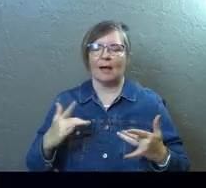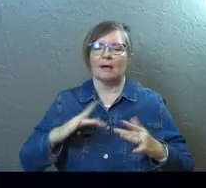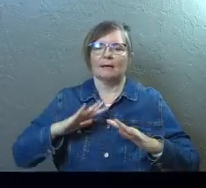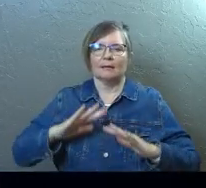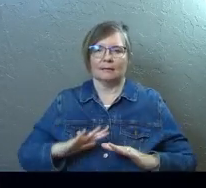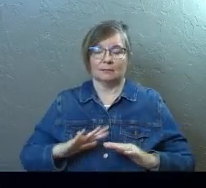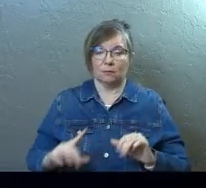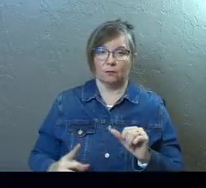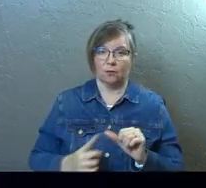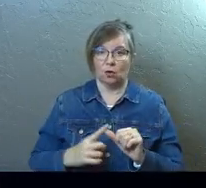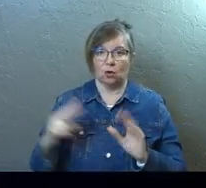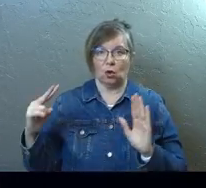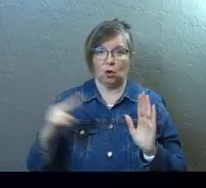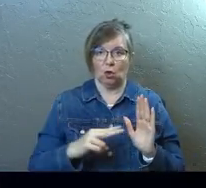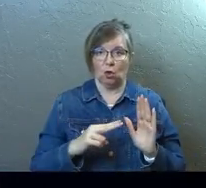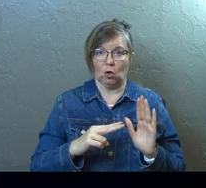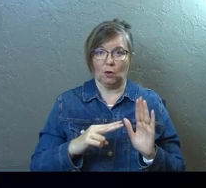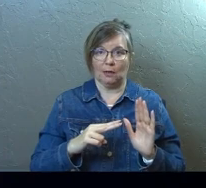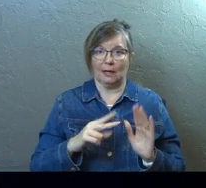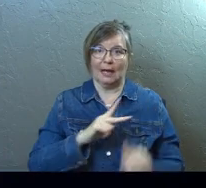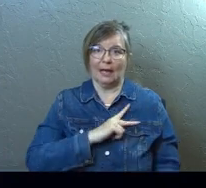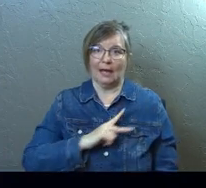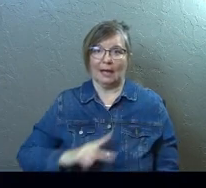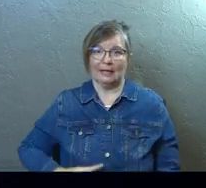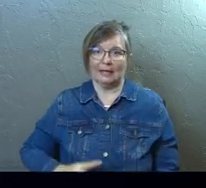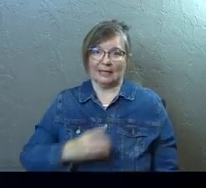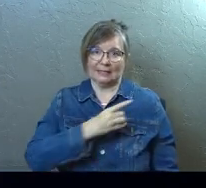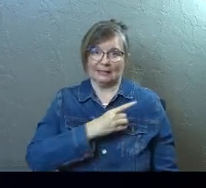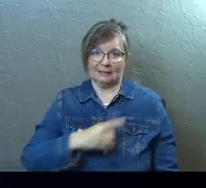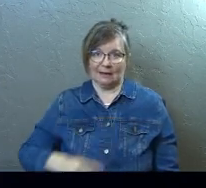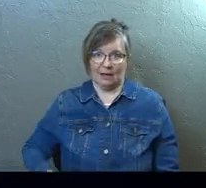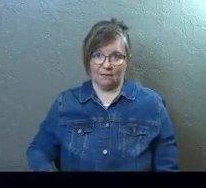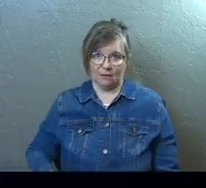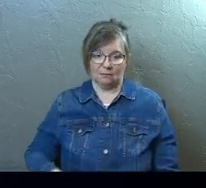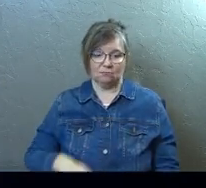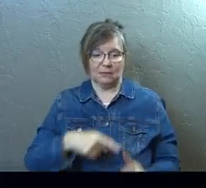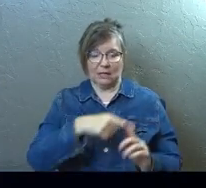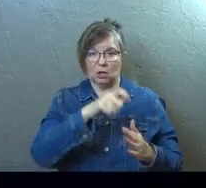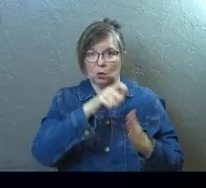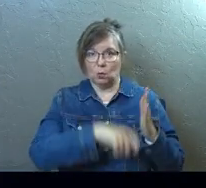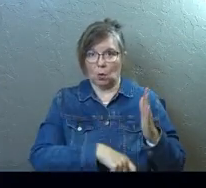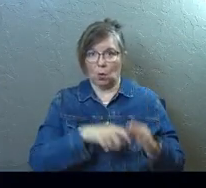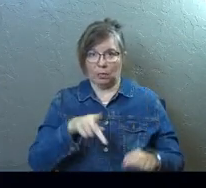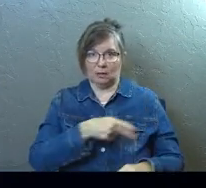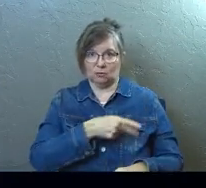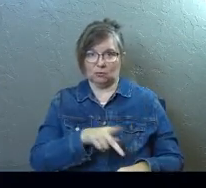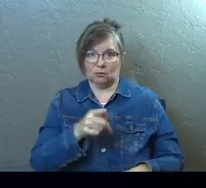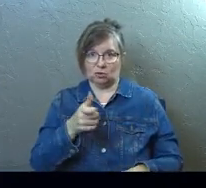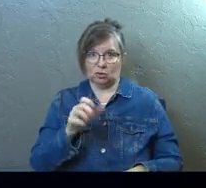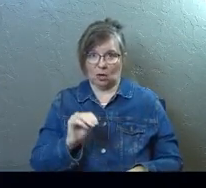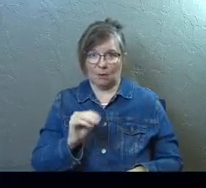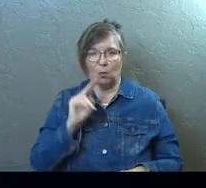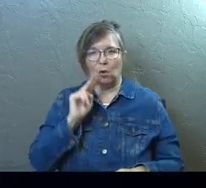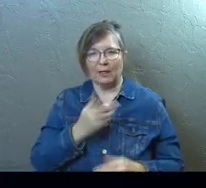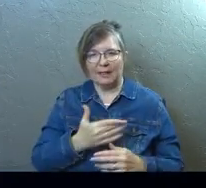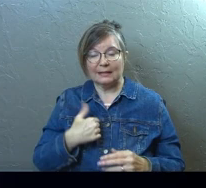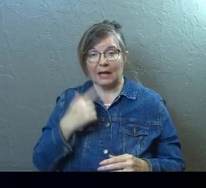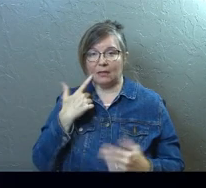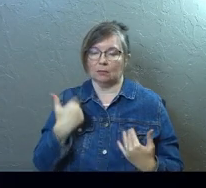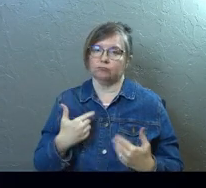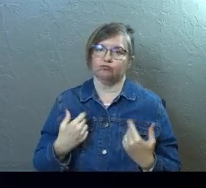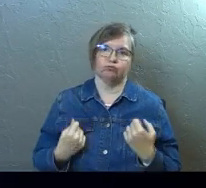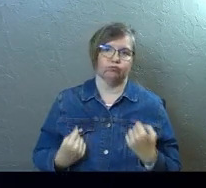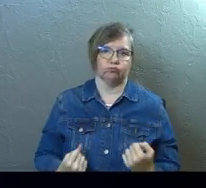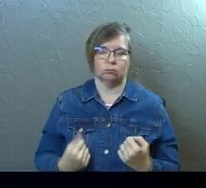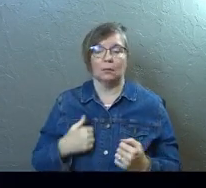lightheartedness. So I'm going to take us to King David, who wrote this psalm. King David, we're going to look at some things that he said that I think are pretty